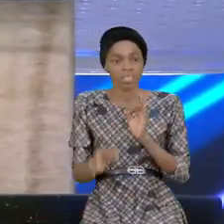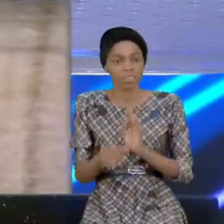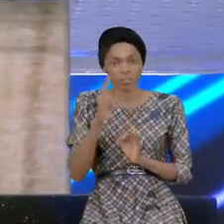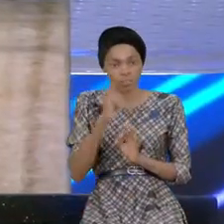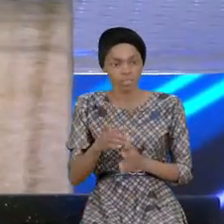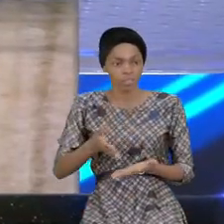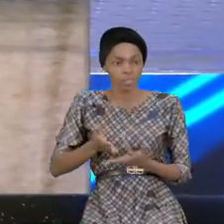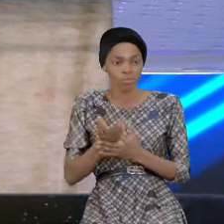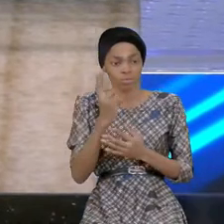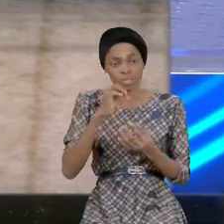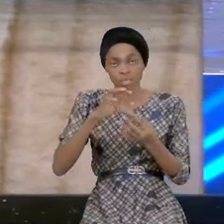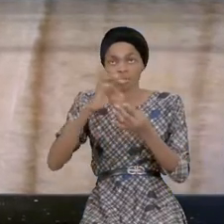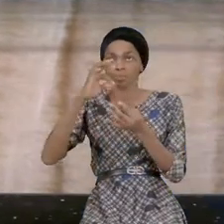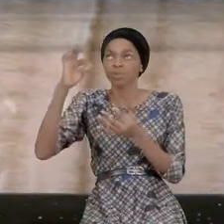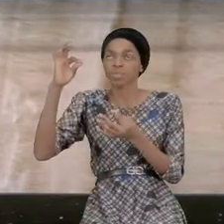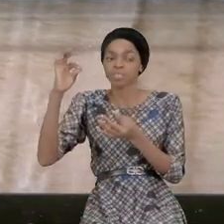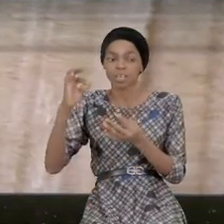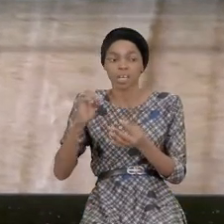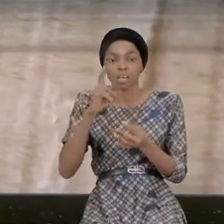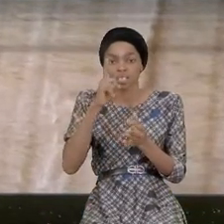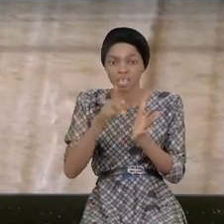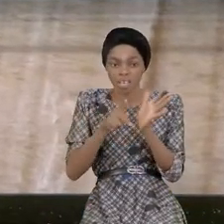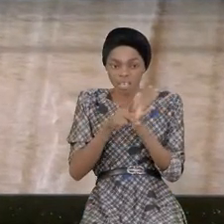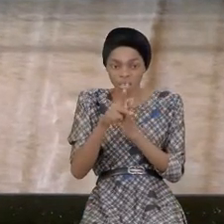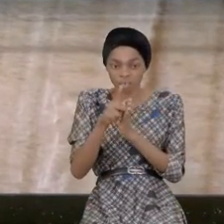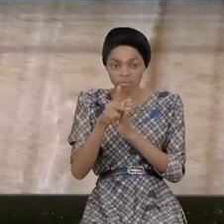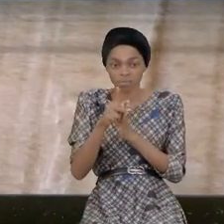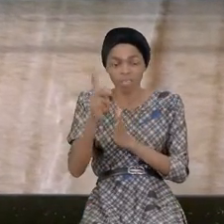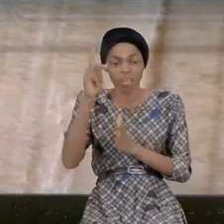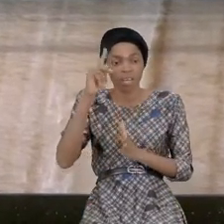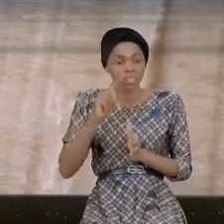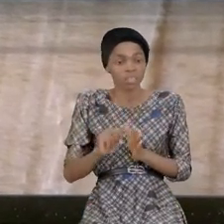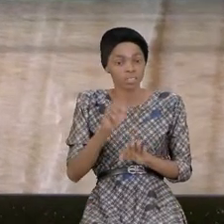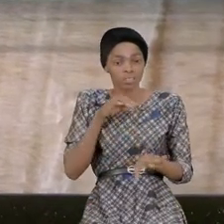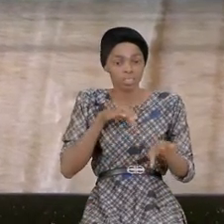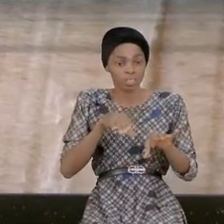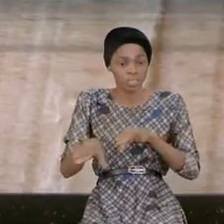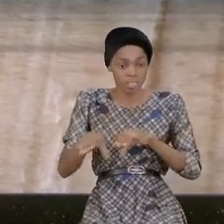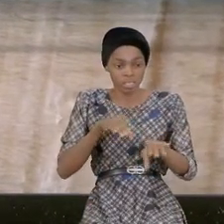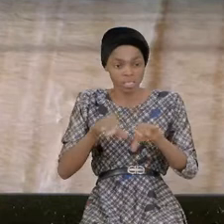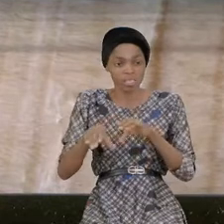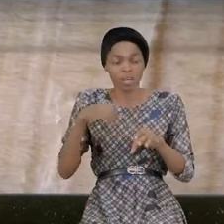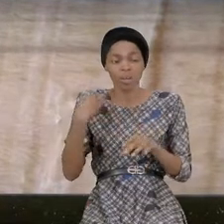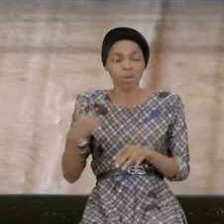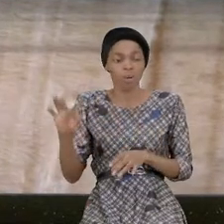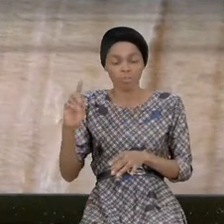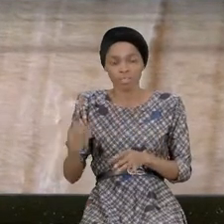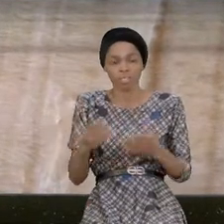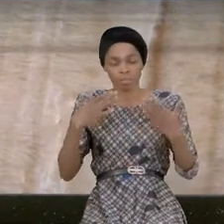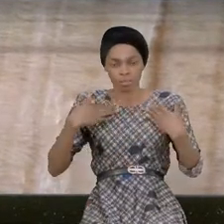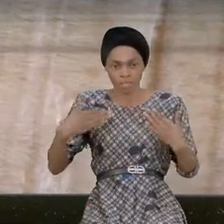the Spirit ye mortify, do mortify the deeds of the